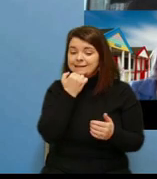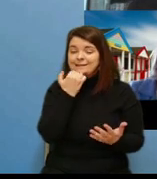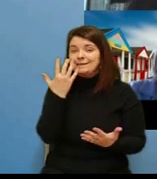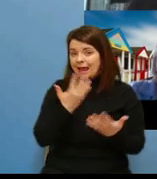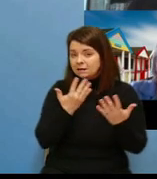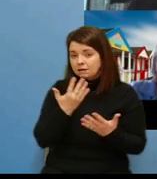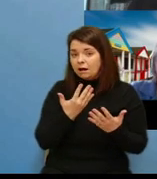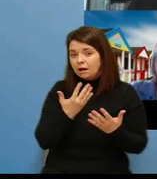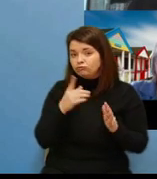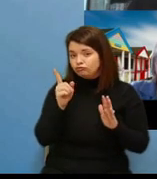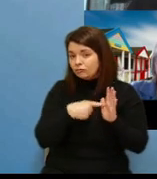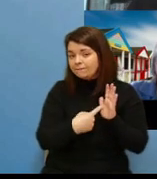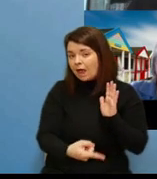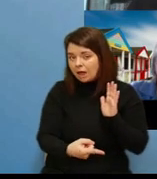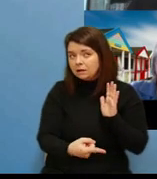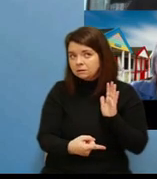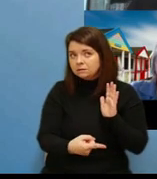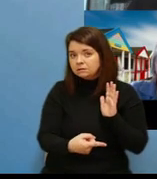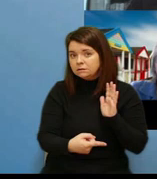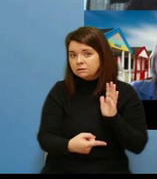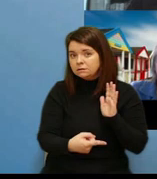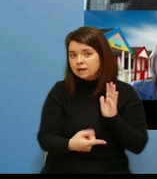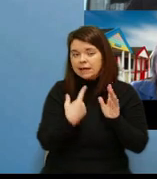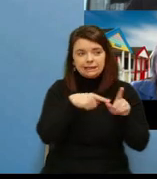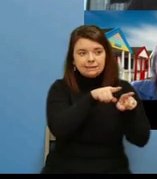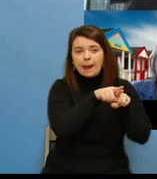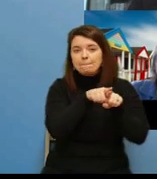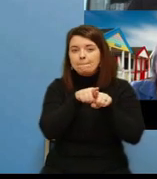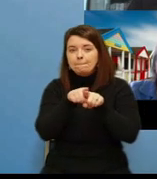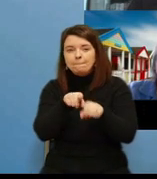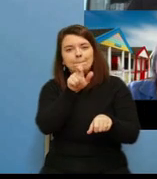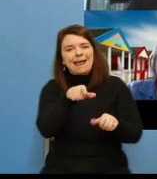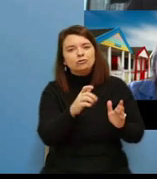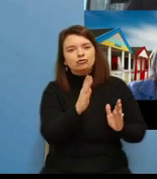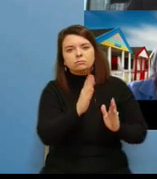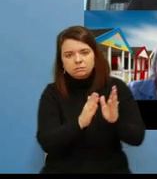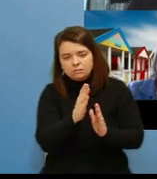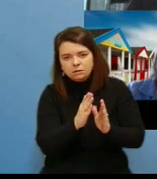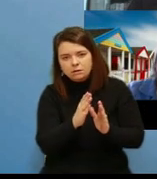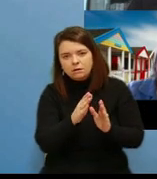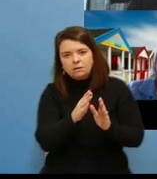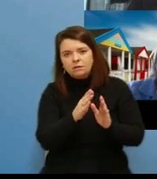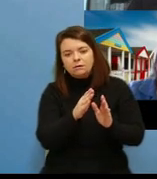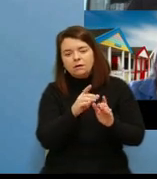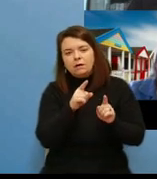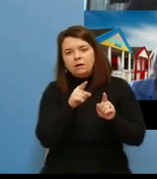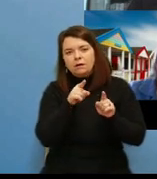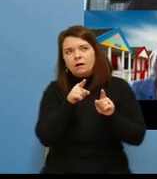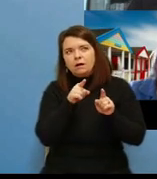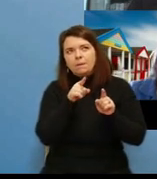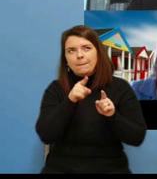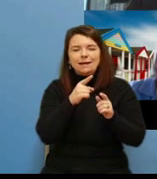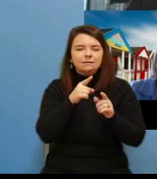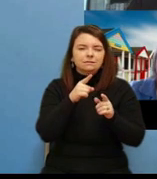would be fair to say that the data does reflect the same patient contact along the